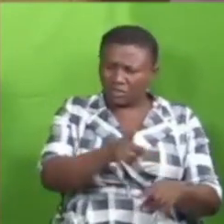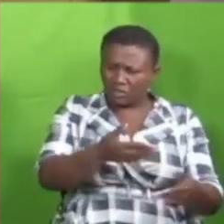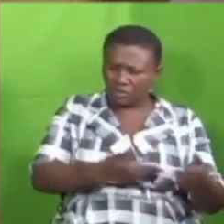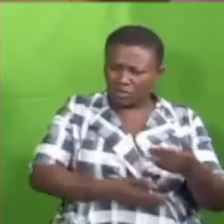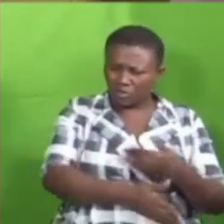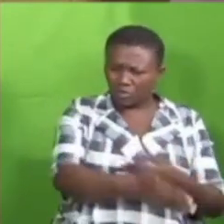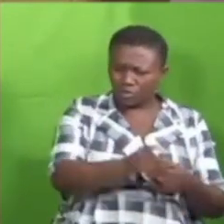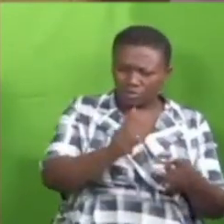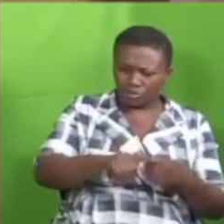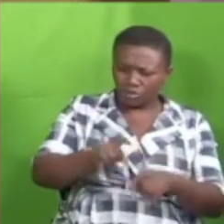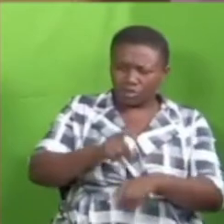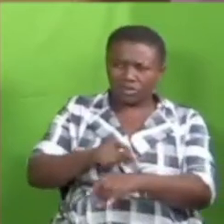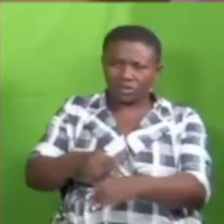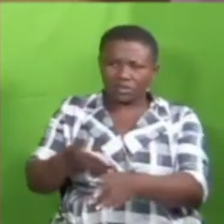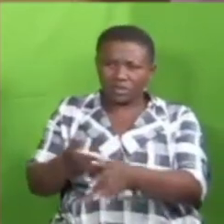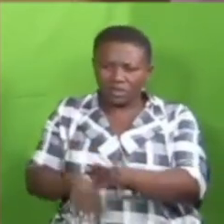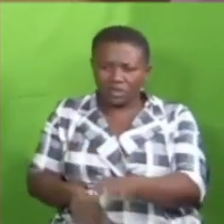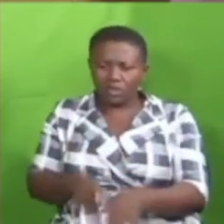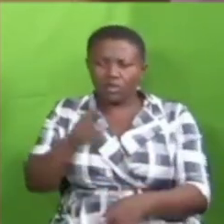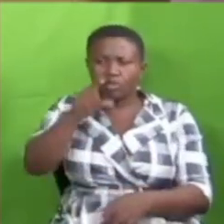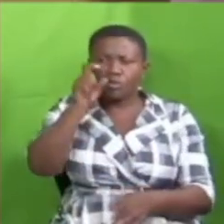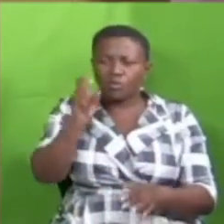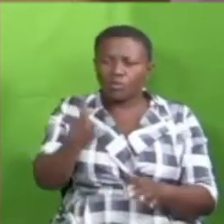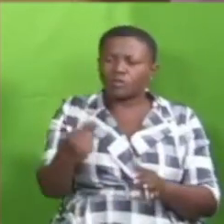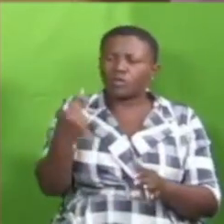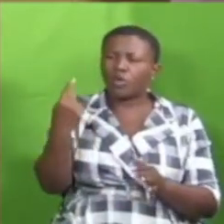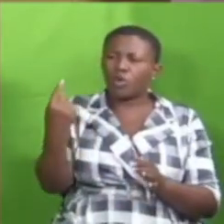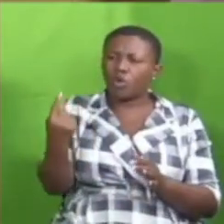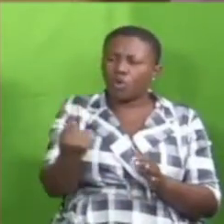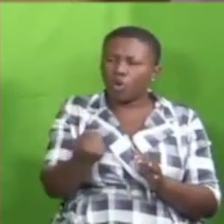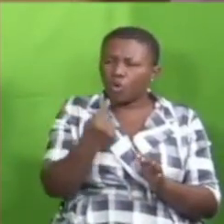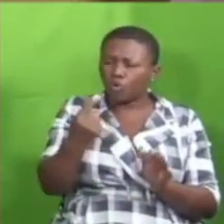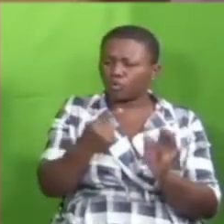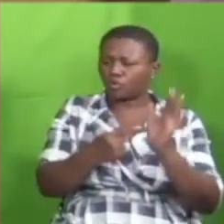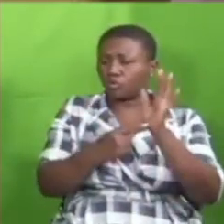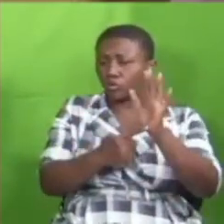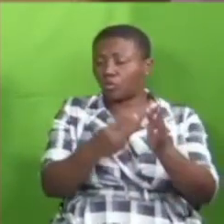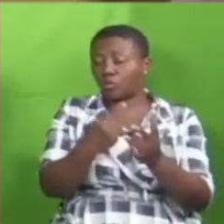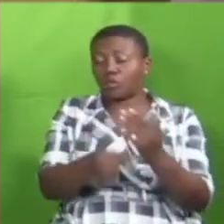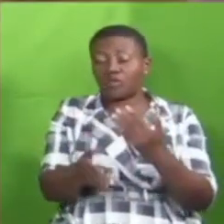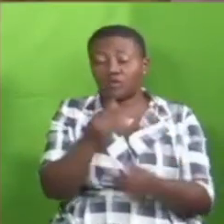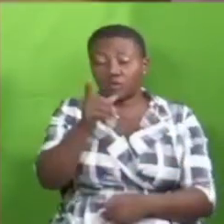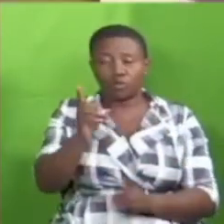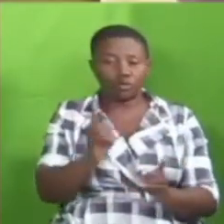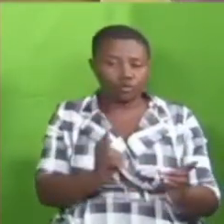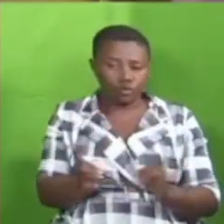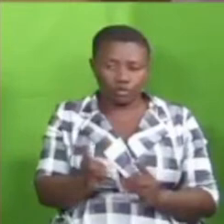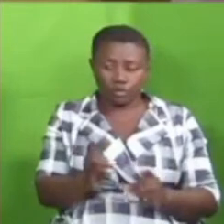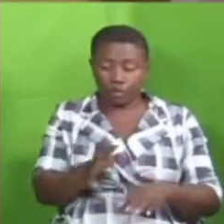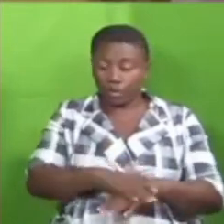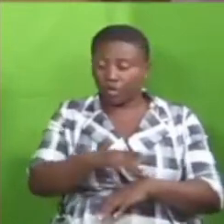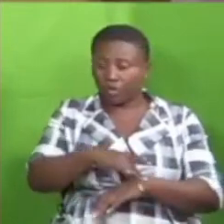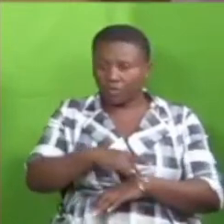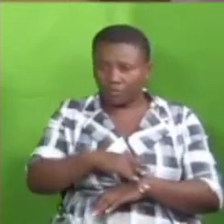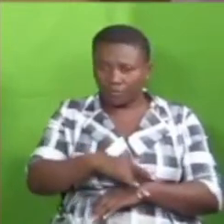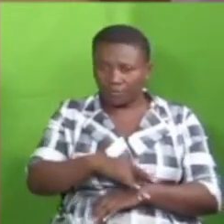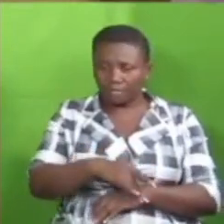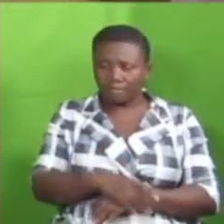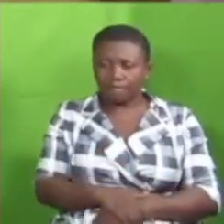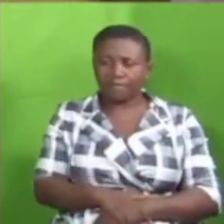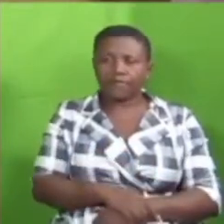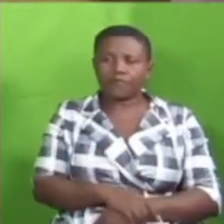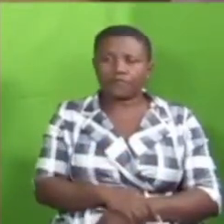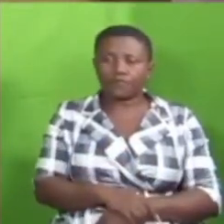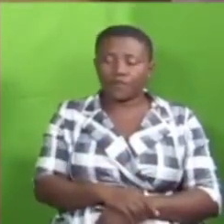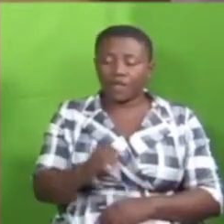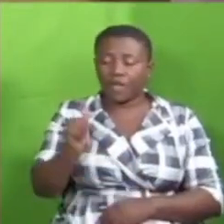eternity counts for whatever you do on this planet Earth. Mr. Speaker, Atto Bamford, that we all know,